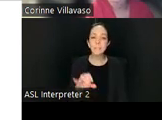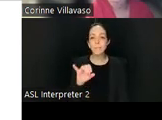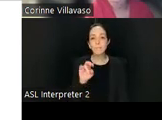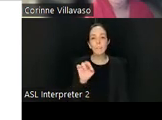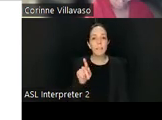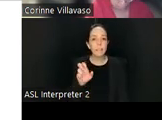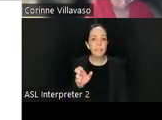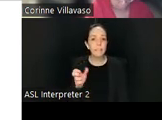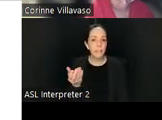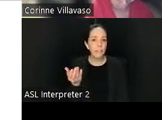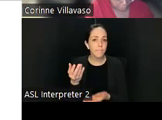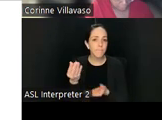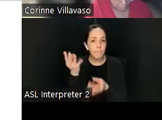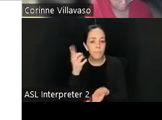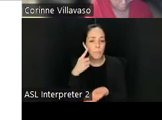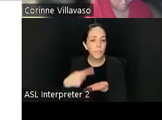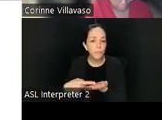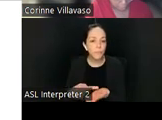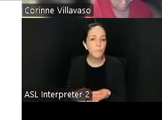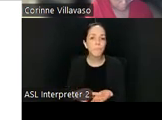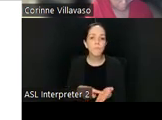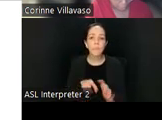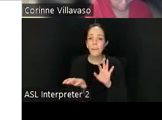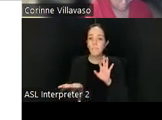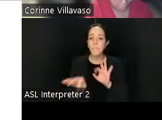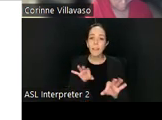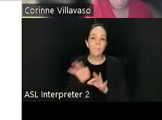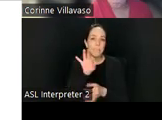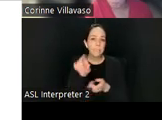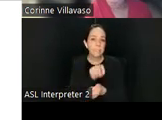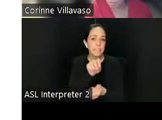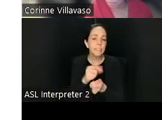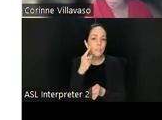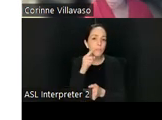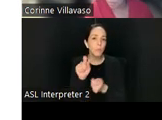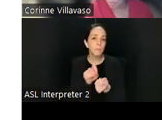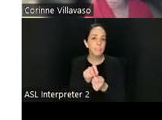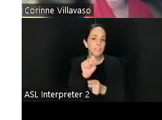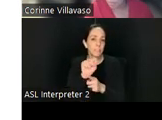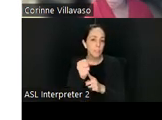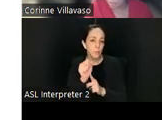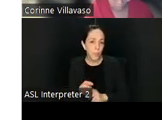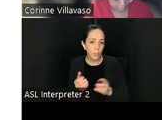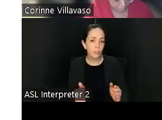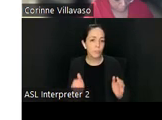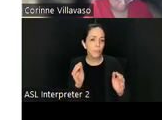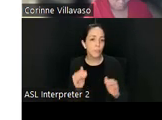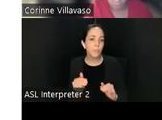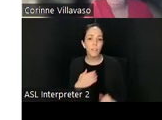findings, discipline, complainant demographics, and complaint